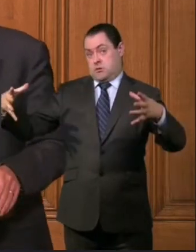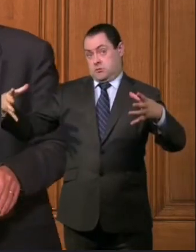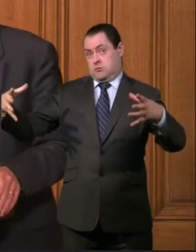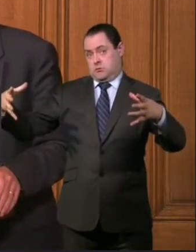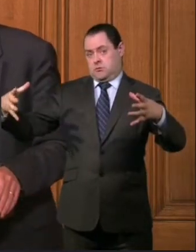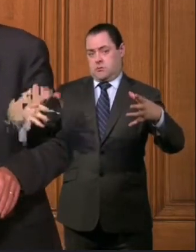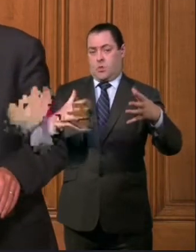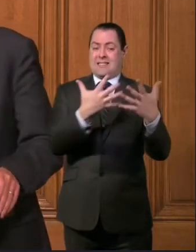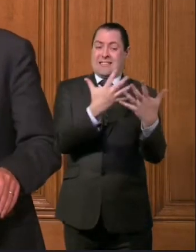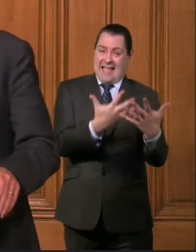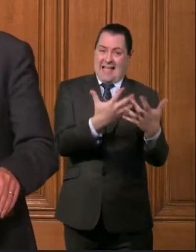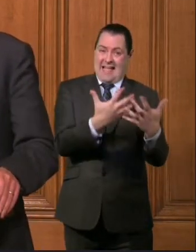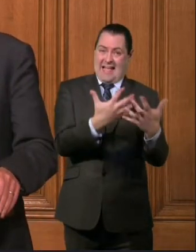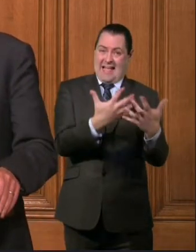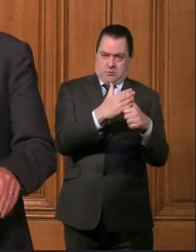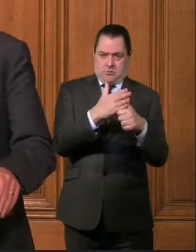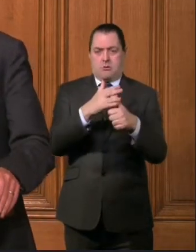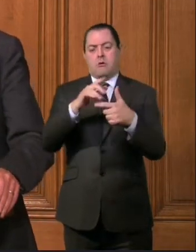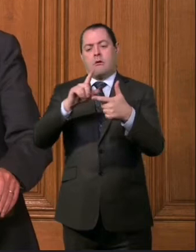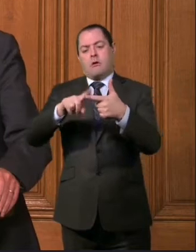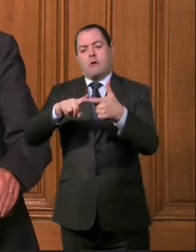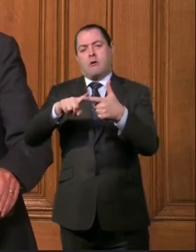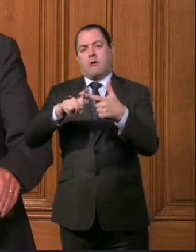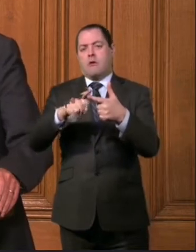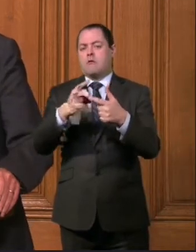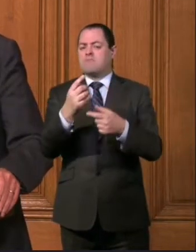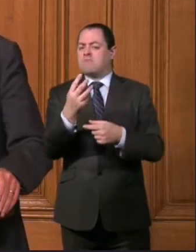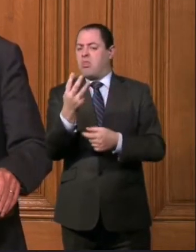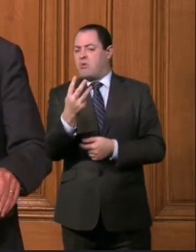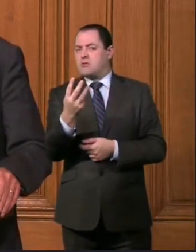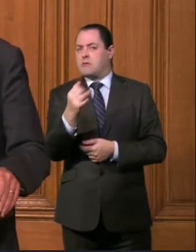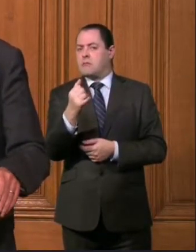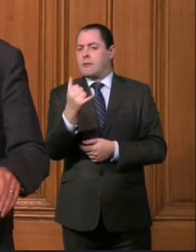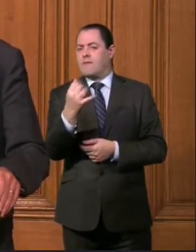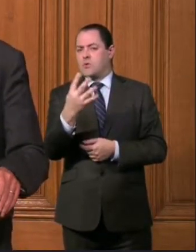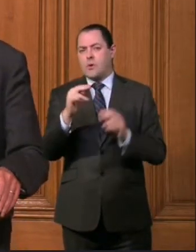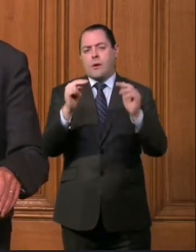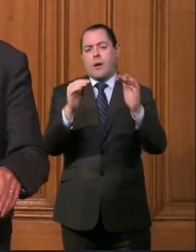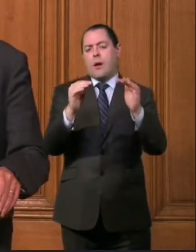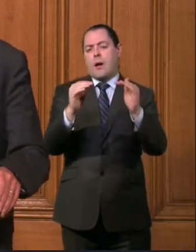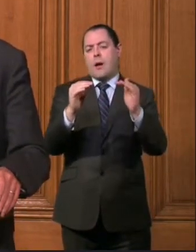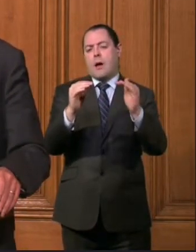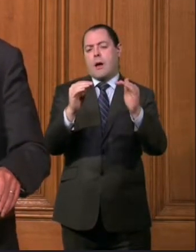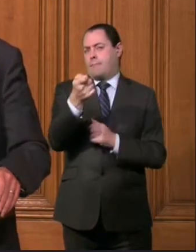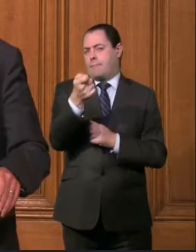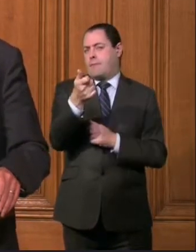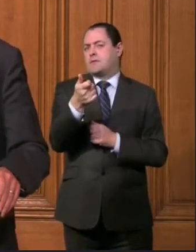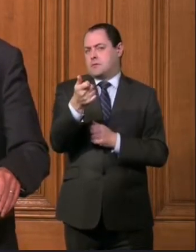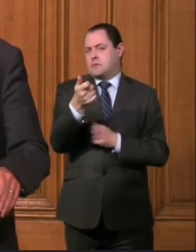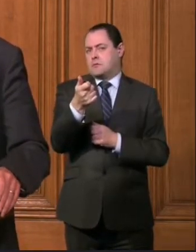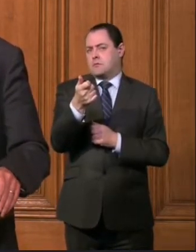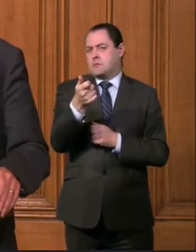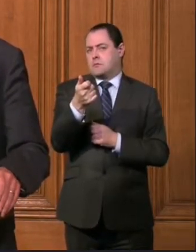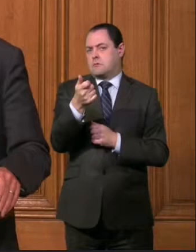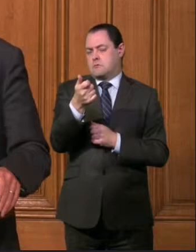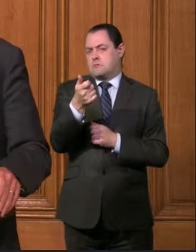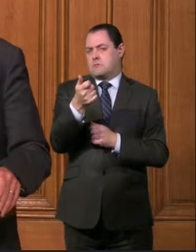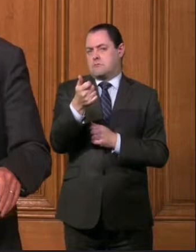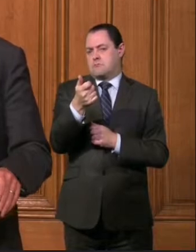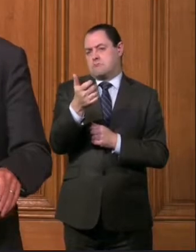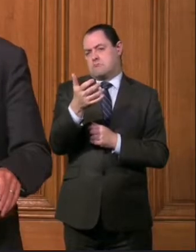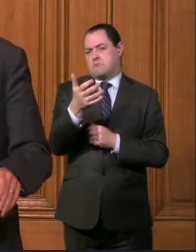group, an increase from 10 to 13 or 14 out of 1,000. And you will see that across the different age groups as well, a